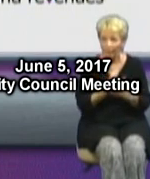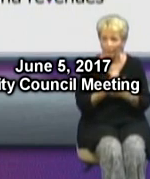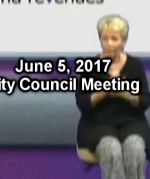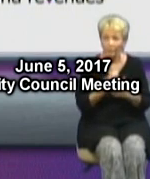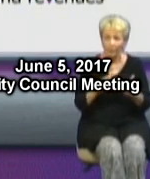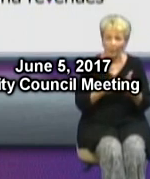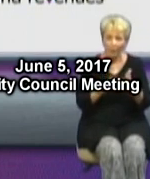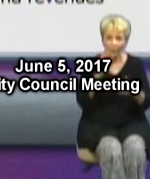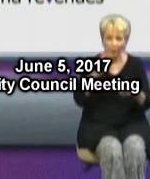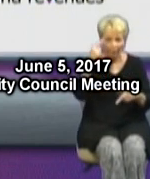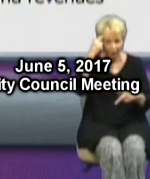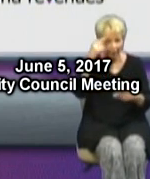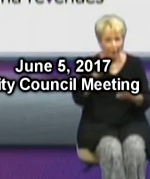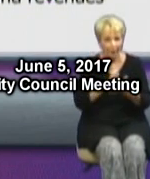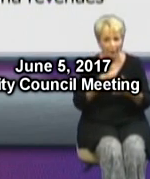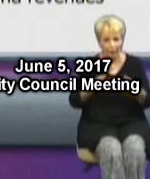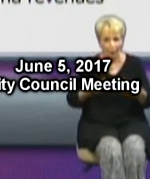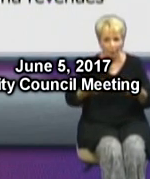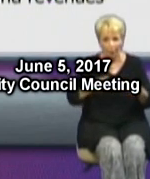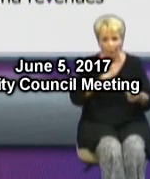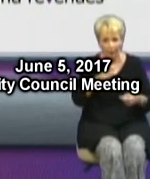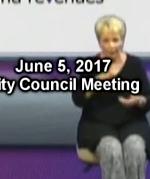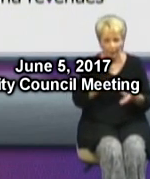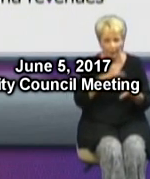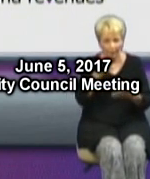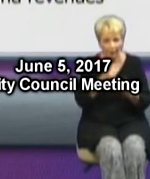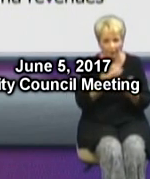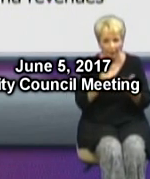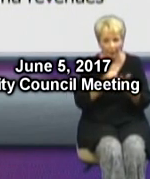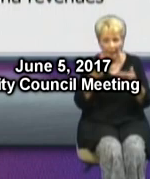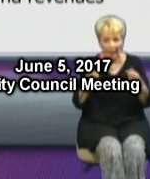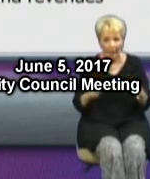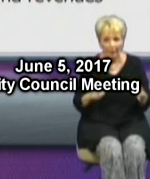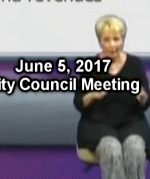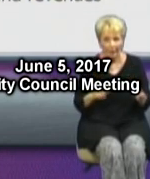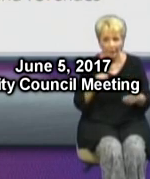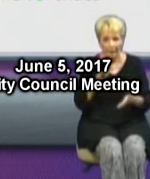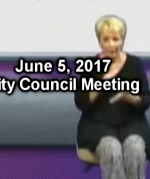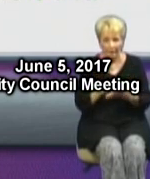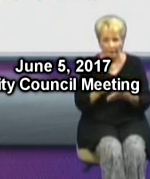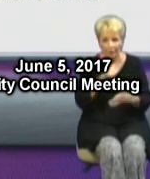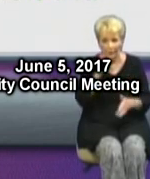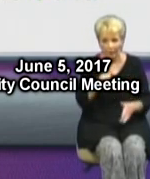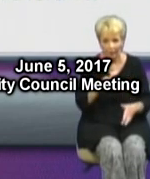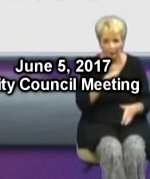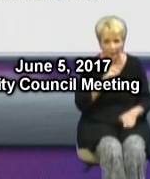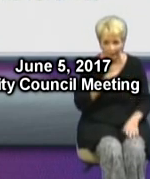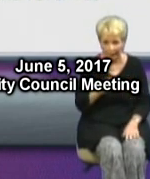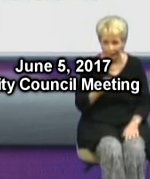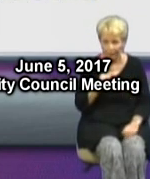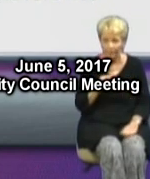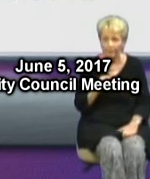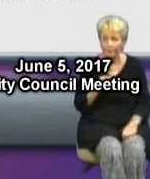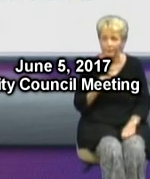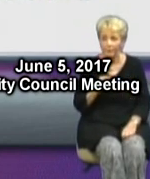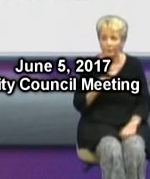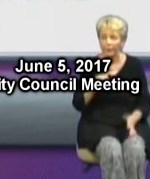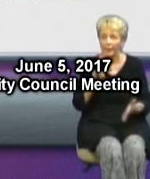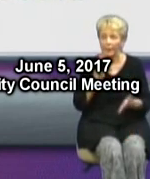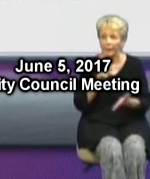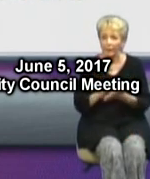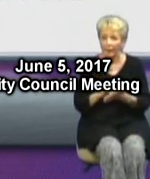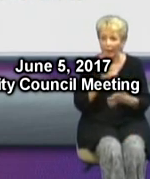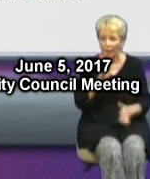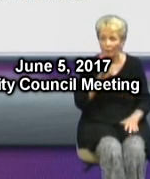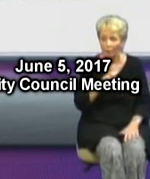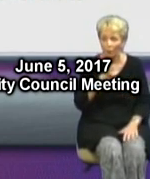people think that property taxes pay for everything that happens, and that is just not the case. That